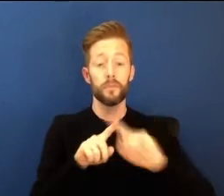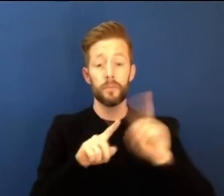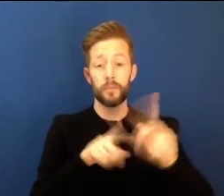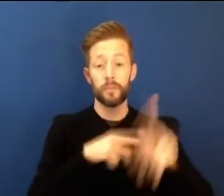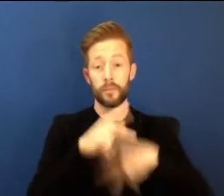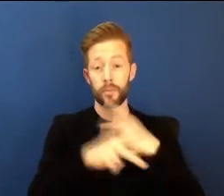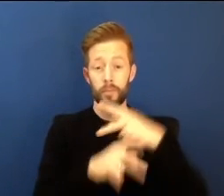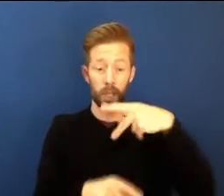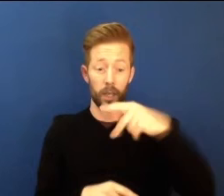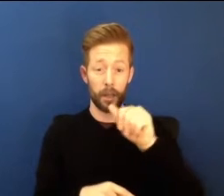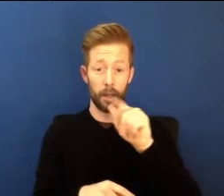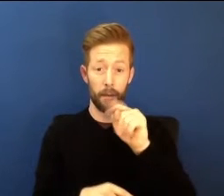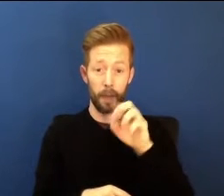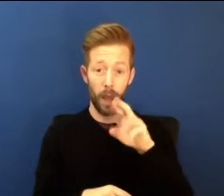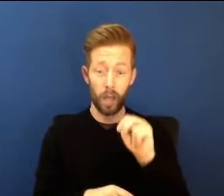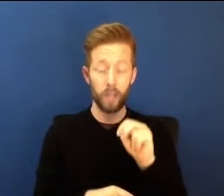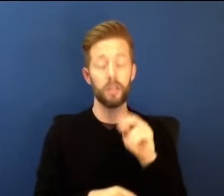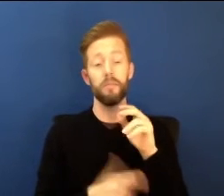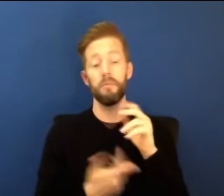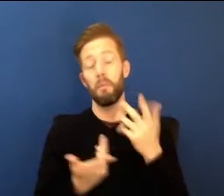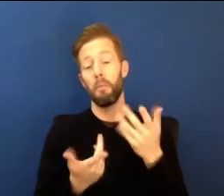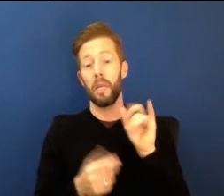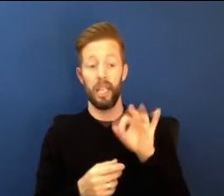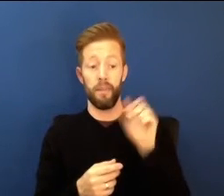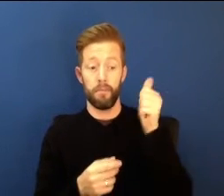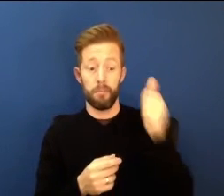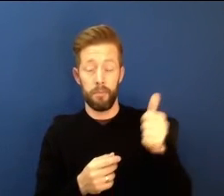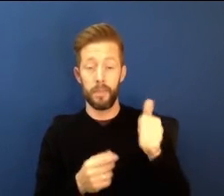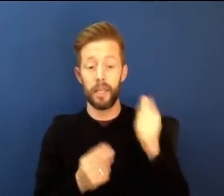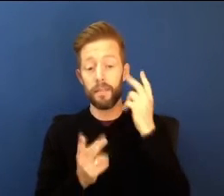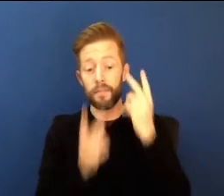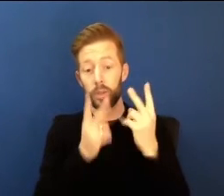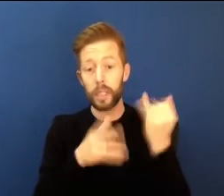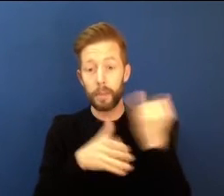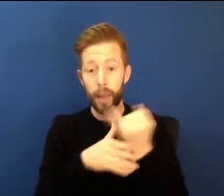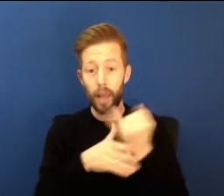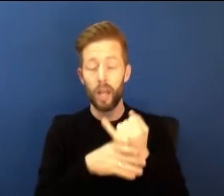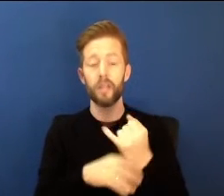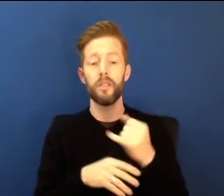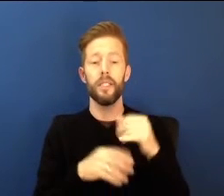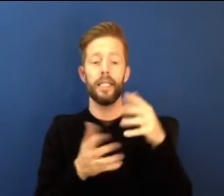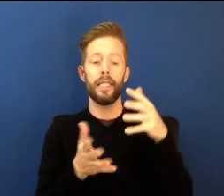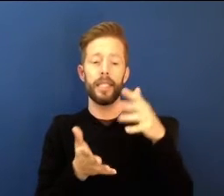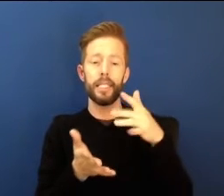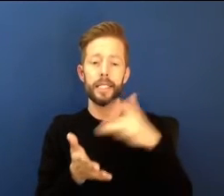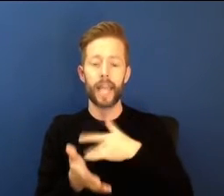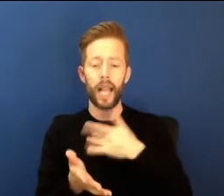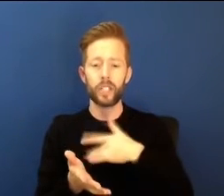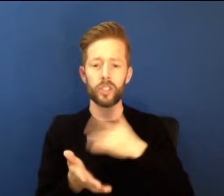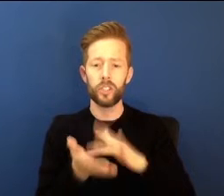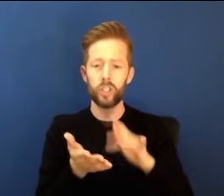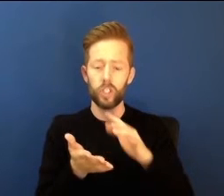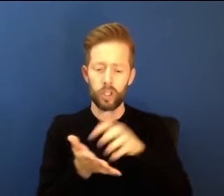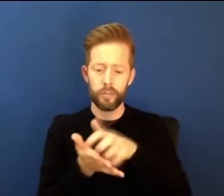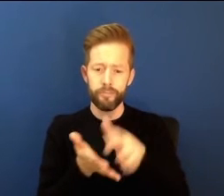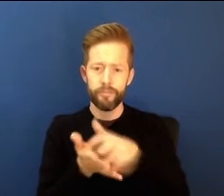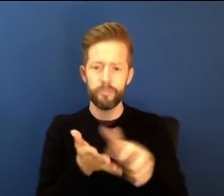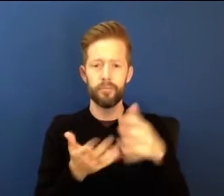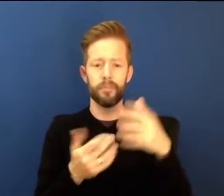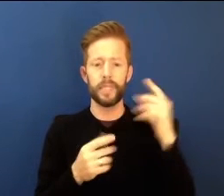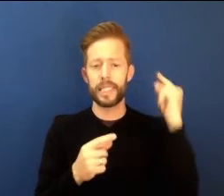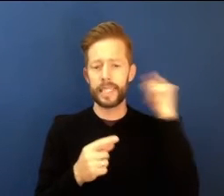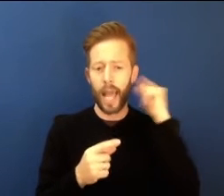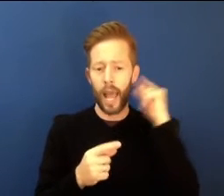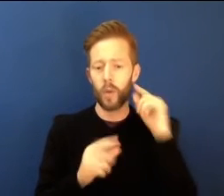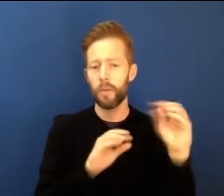Doing different kinds of patterns if they are visually impaired, like texture patterns, sound patterns, movement patterns.